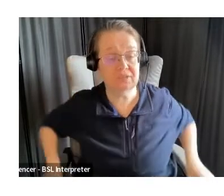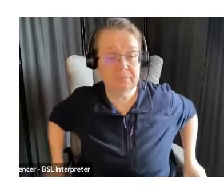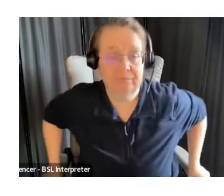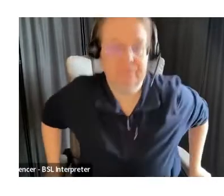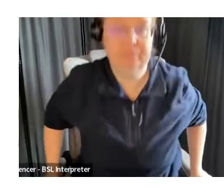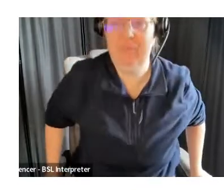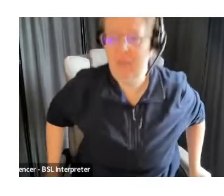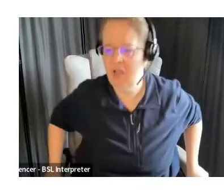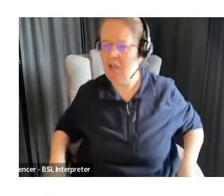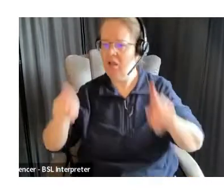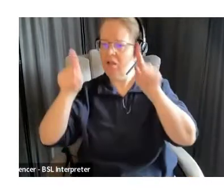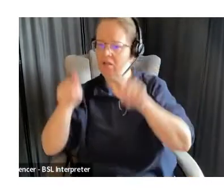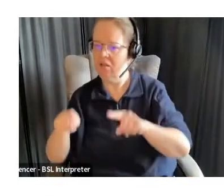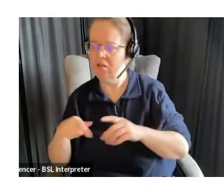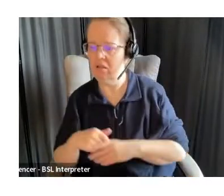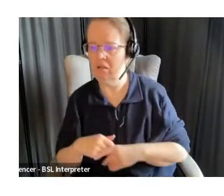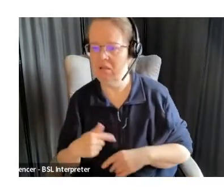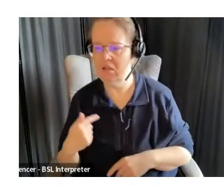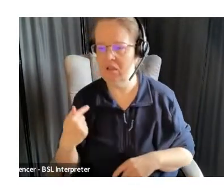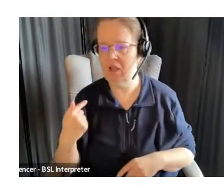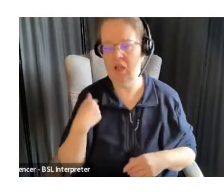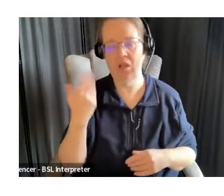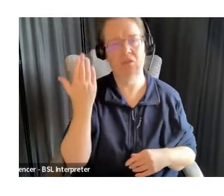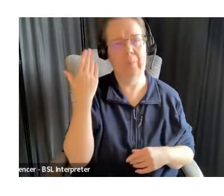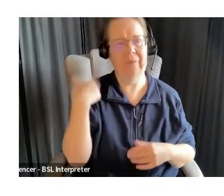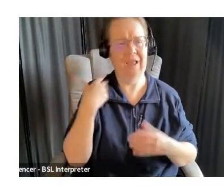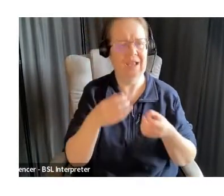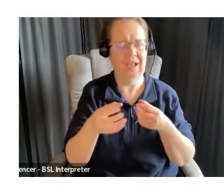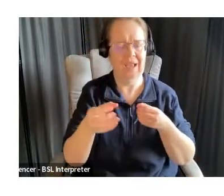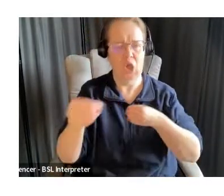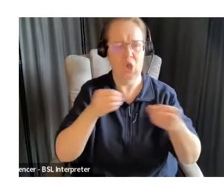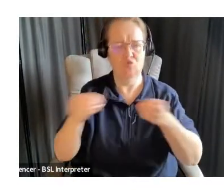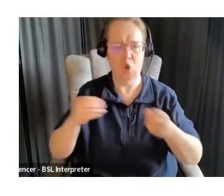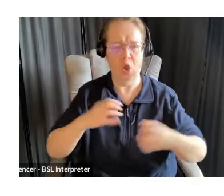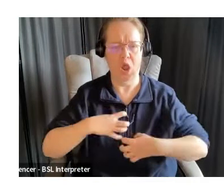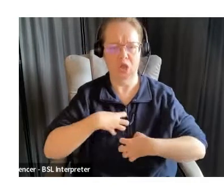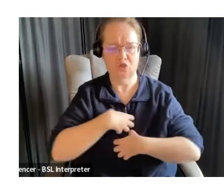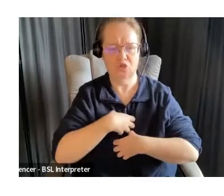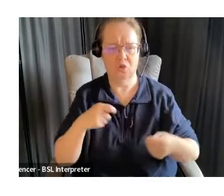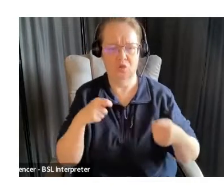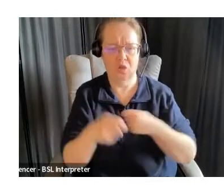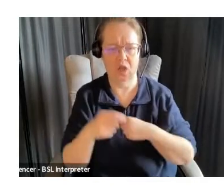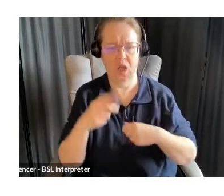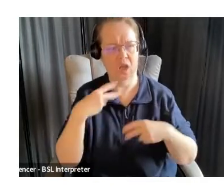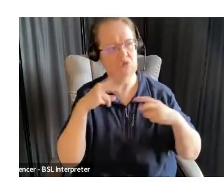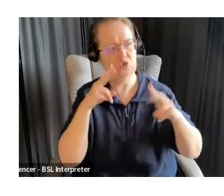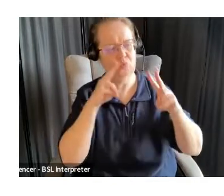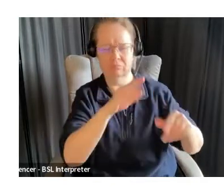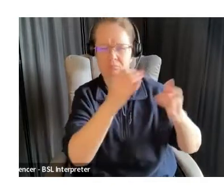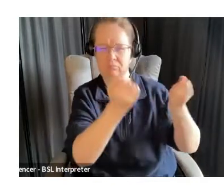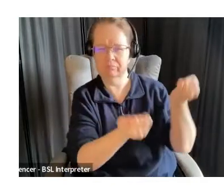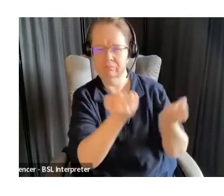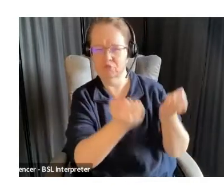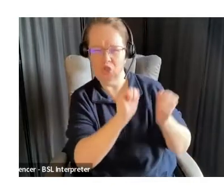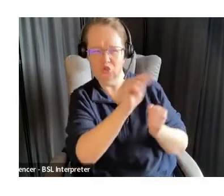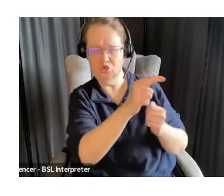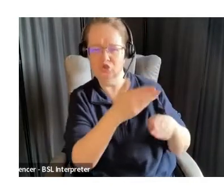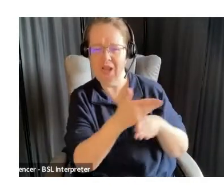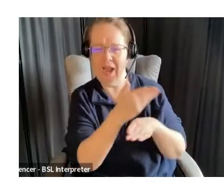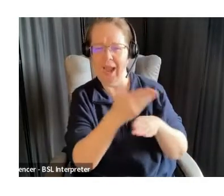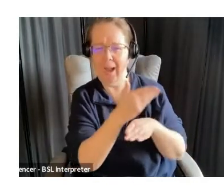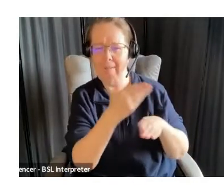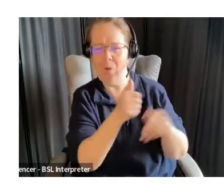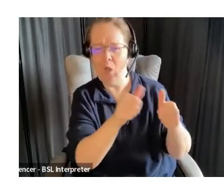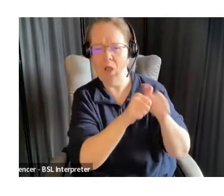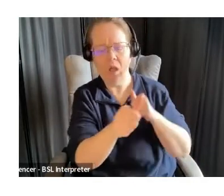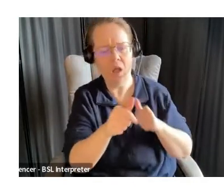Someone is saying, I use the recruitment adjustment process to determine the level of insight of the employer. You use